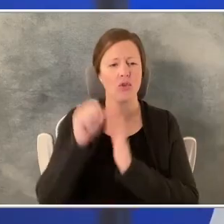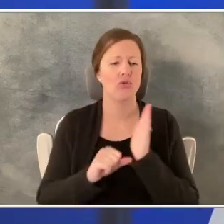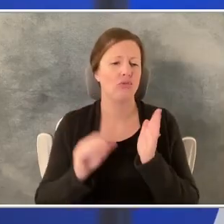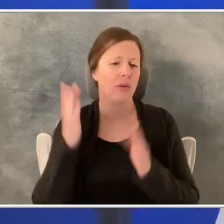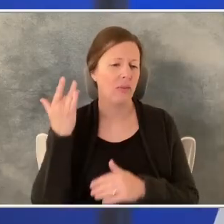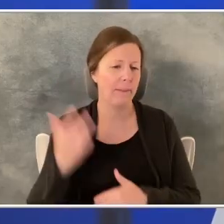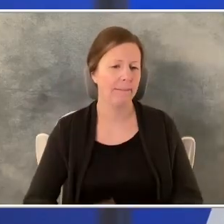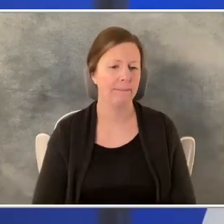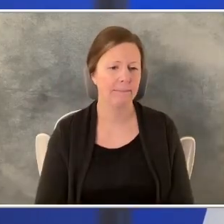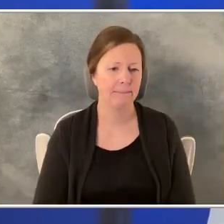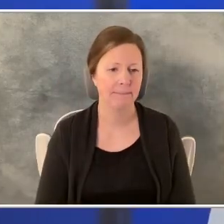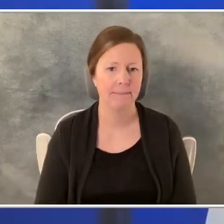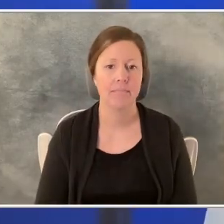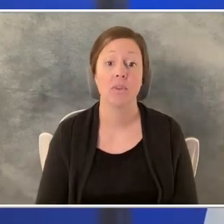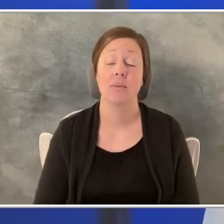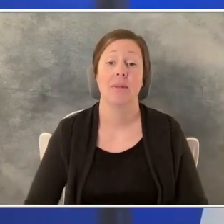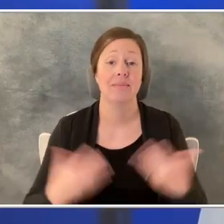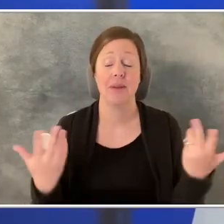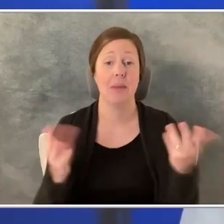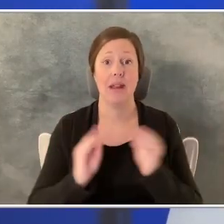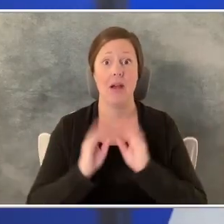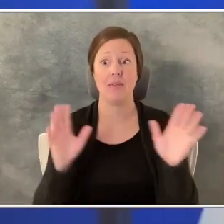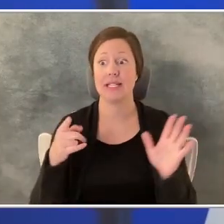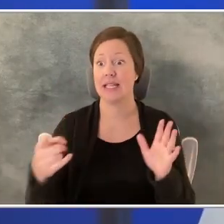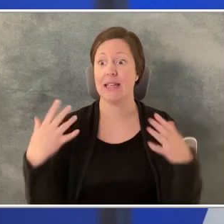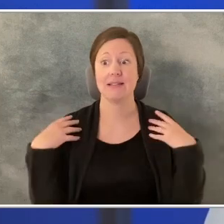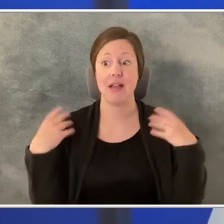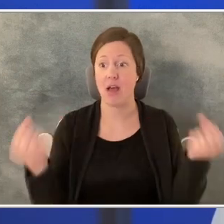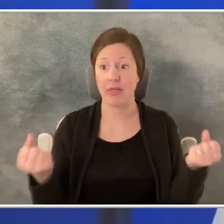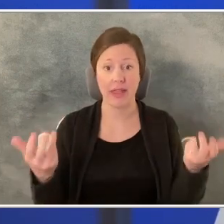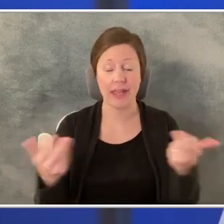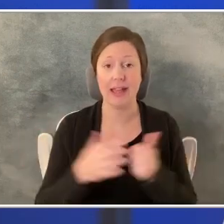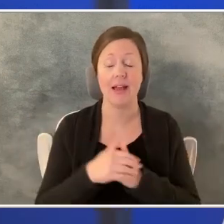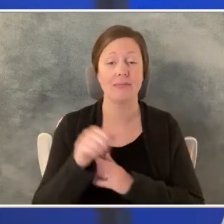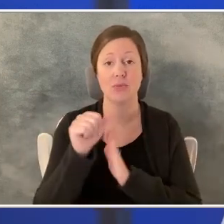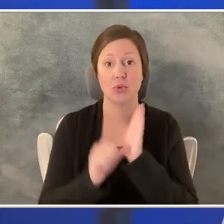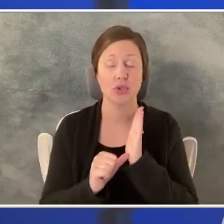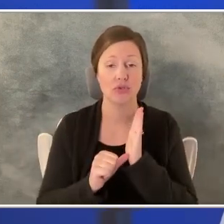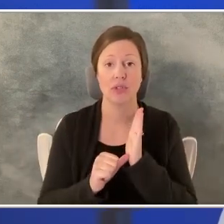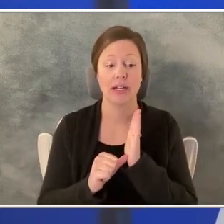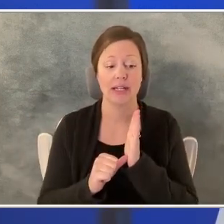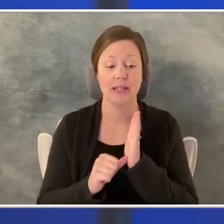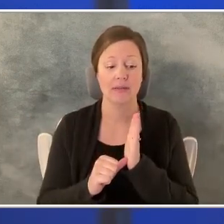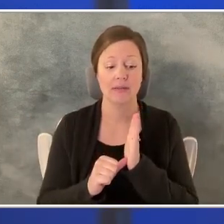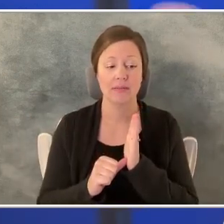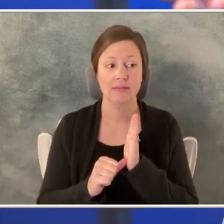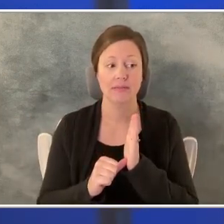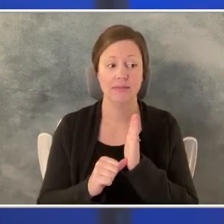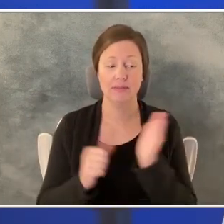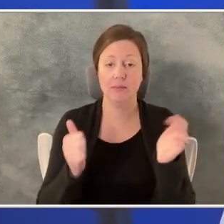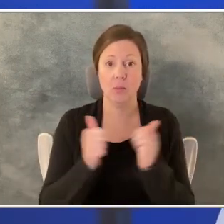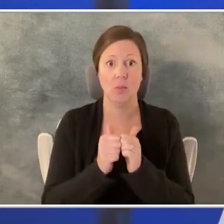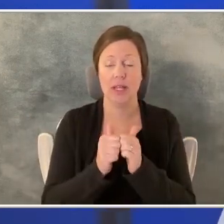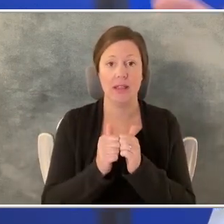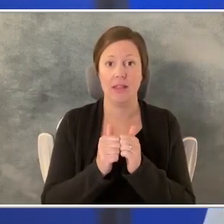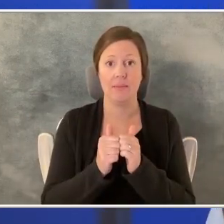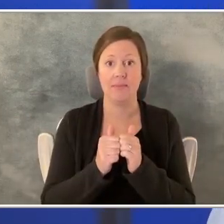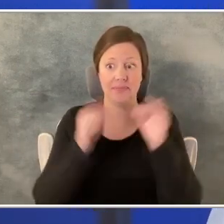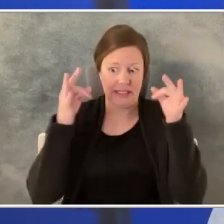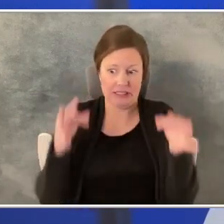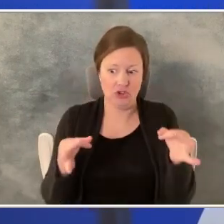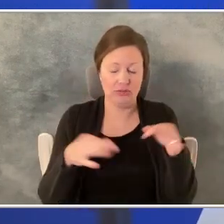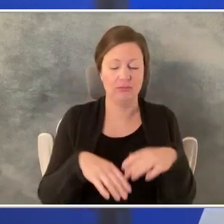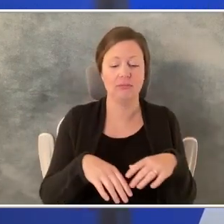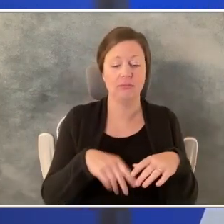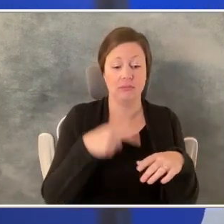obviously, he's incredibly healthy. Surgery, uniquely when it comes to decision-making in prostate cancer, because you have two choices, surgery and